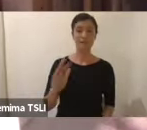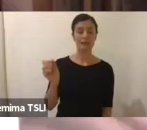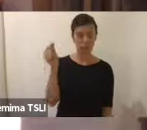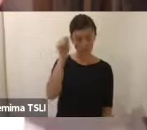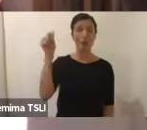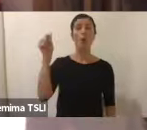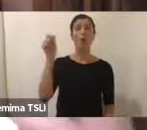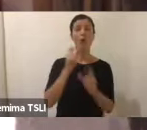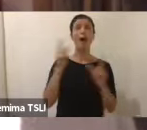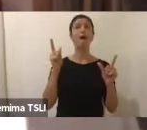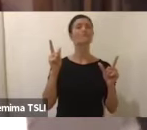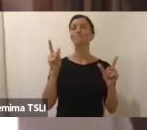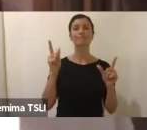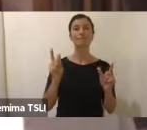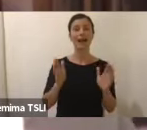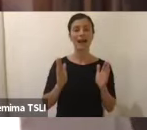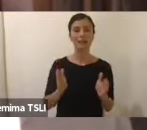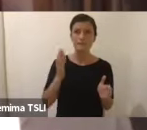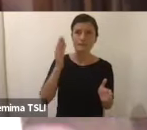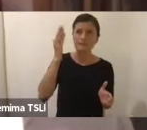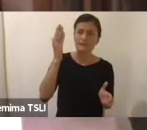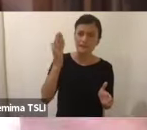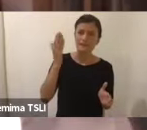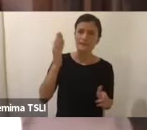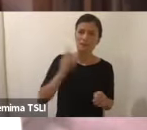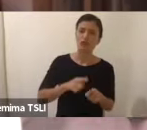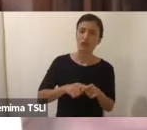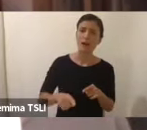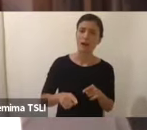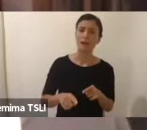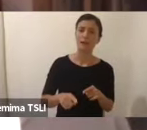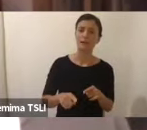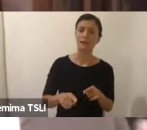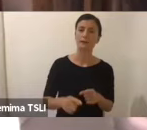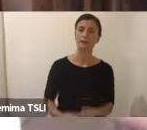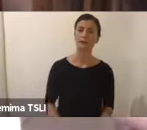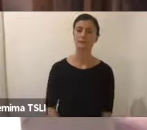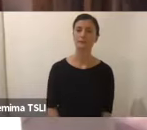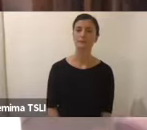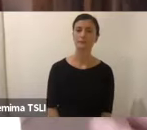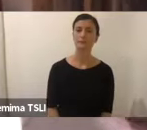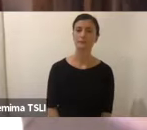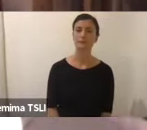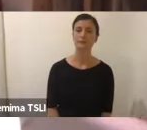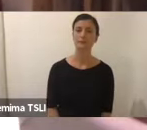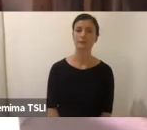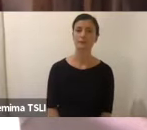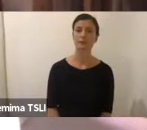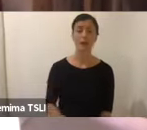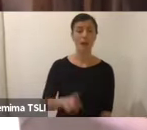i have to do that with every interaction that i have but when people are so uh uh experiencing